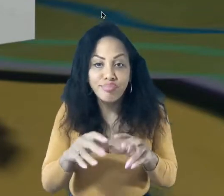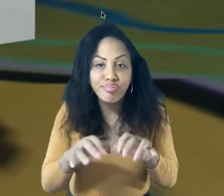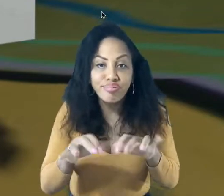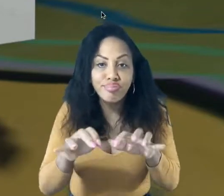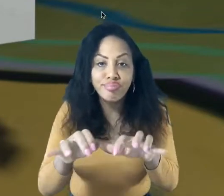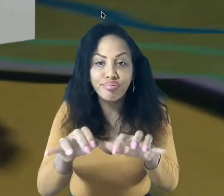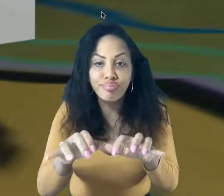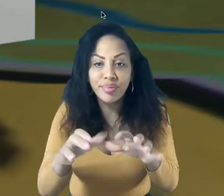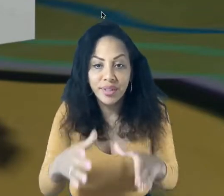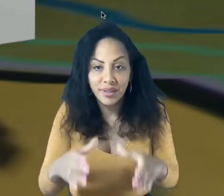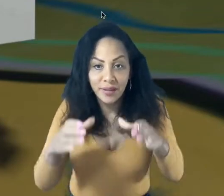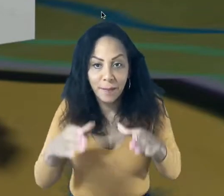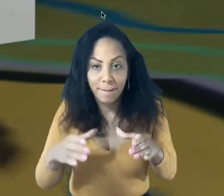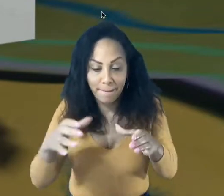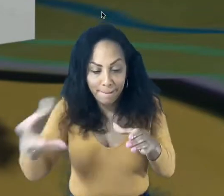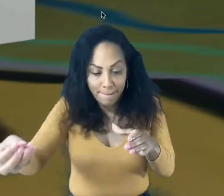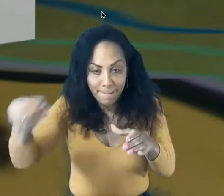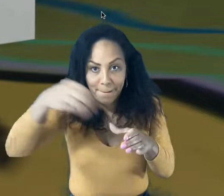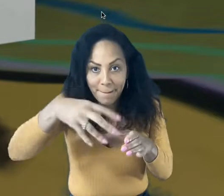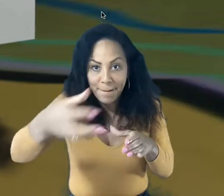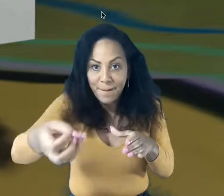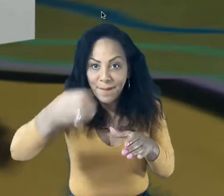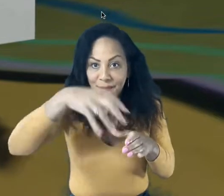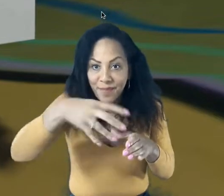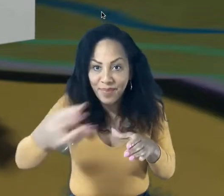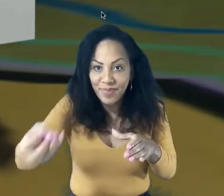in my rock pool